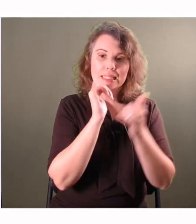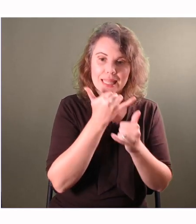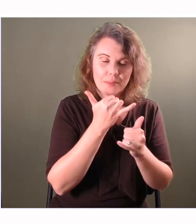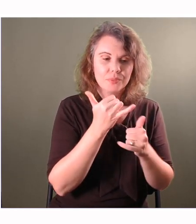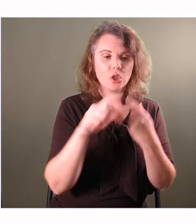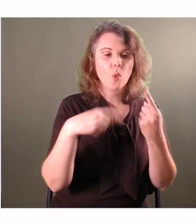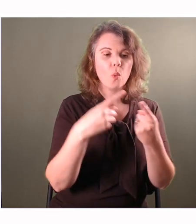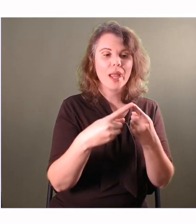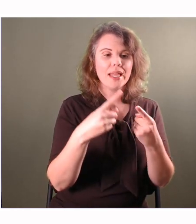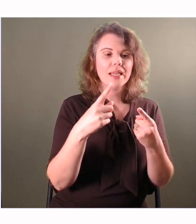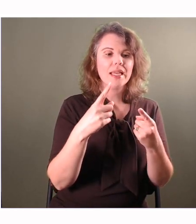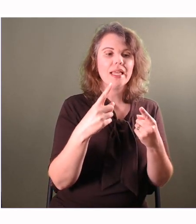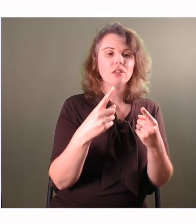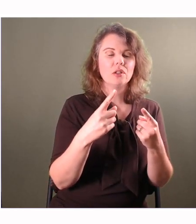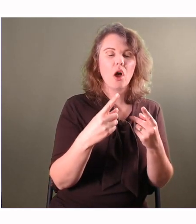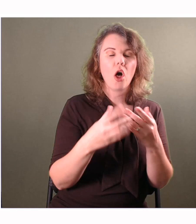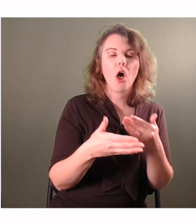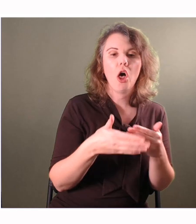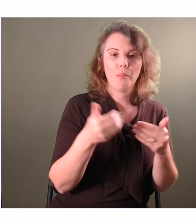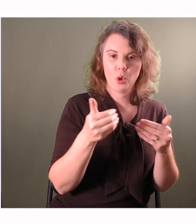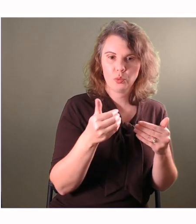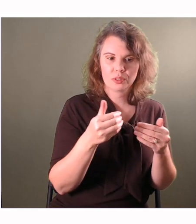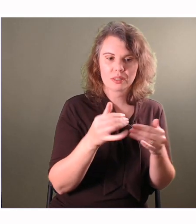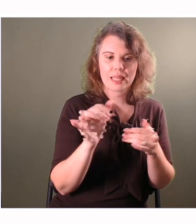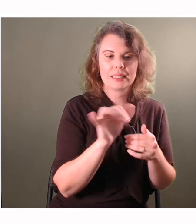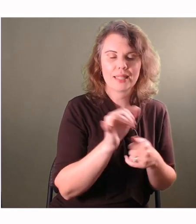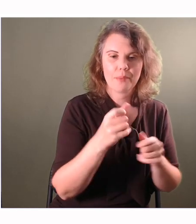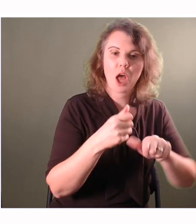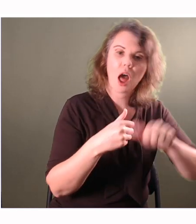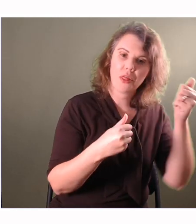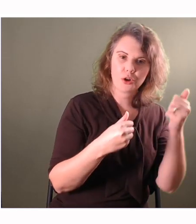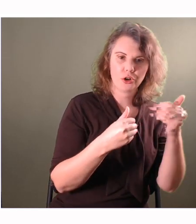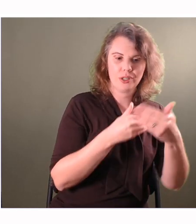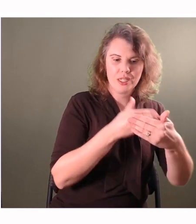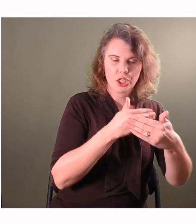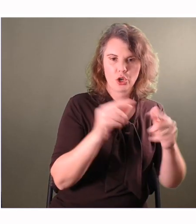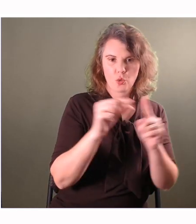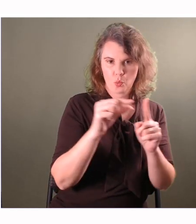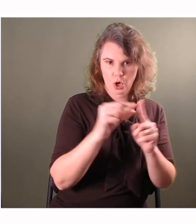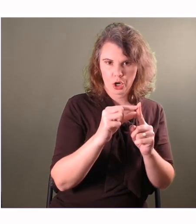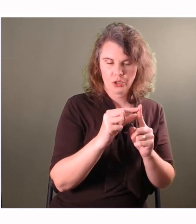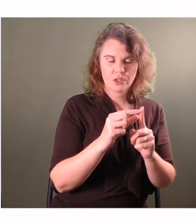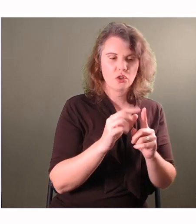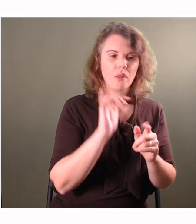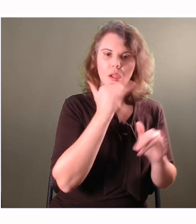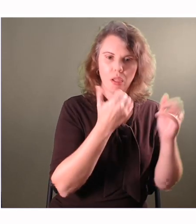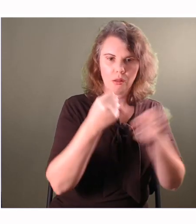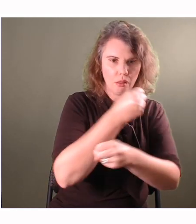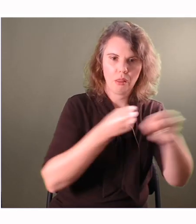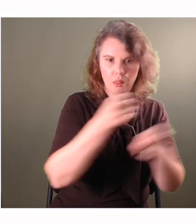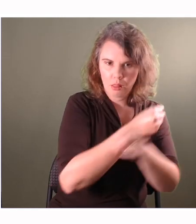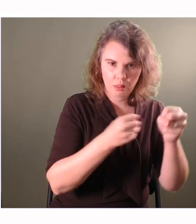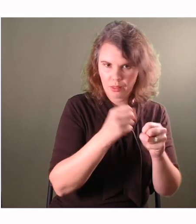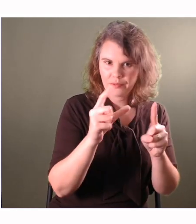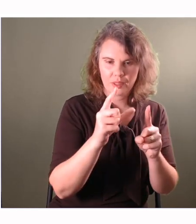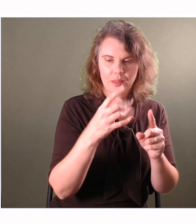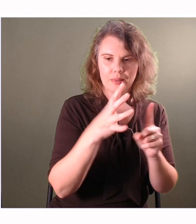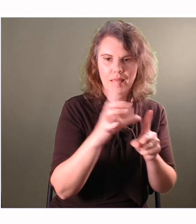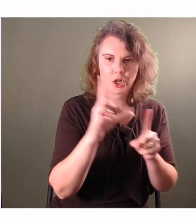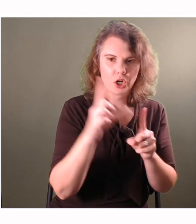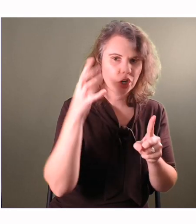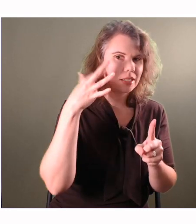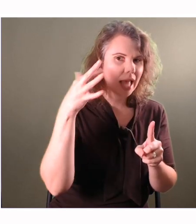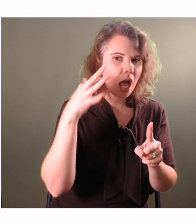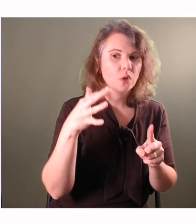phonemes from nearby syllables are incorrectly put in frame slots. The learning theory says when